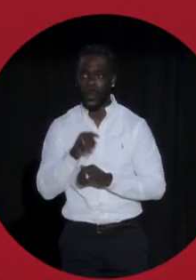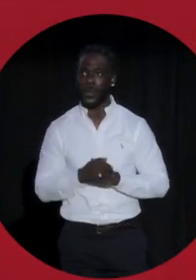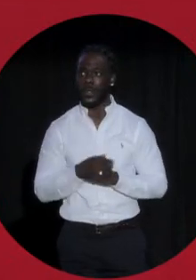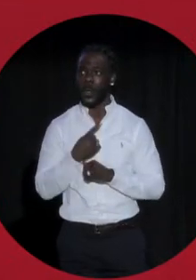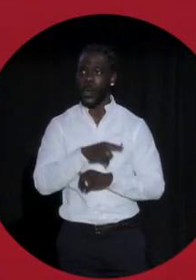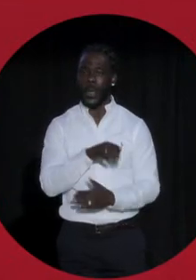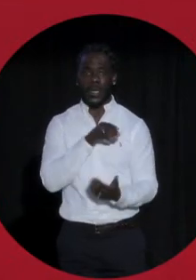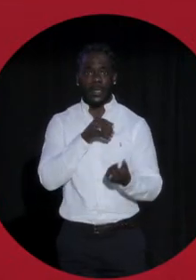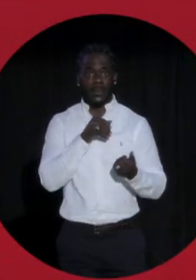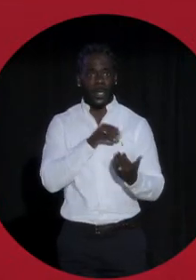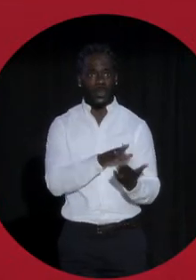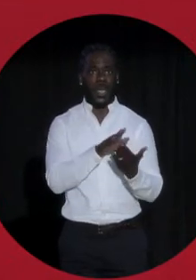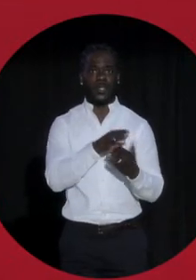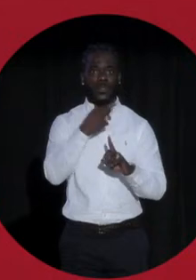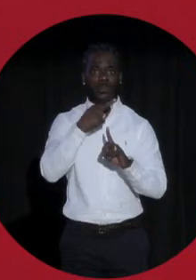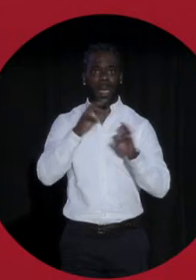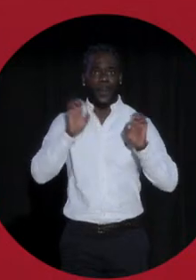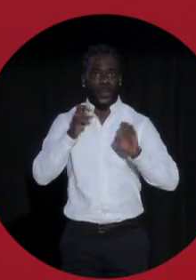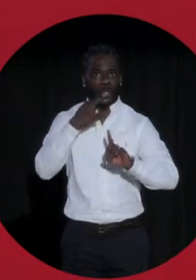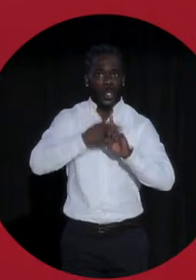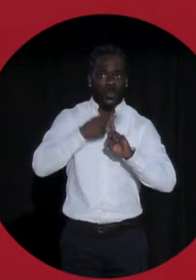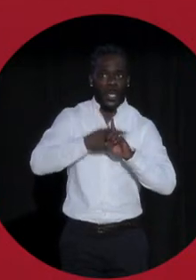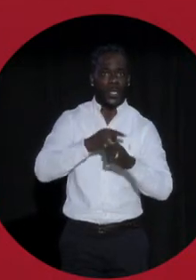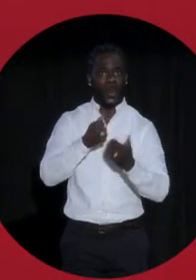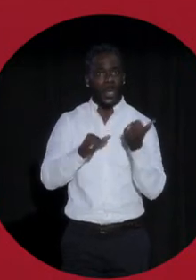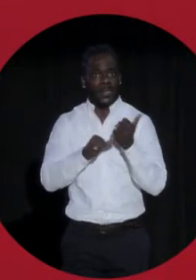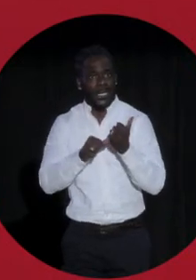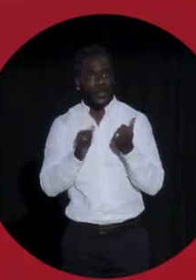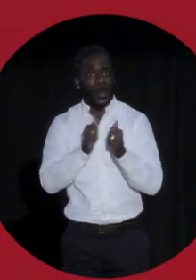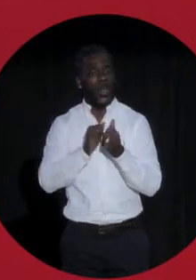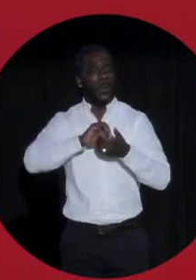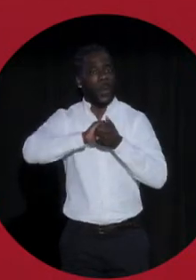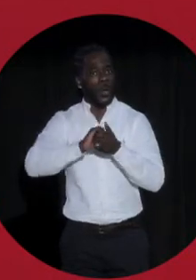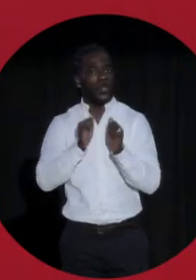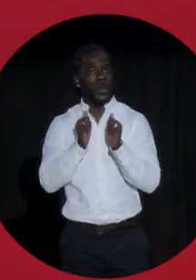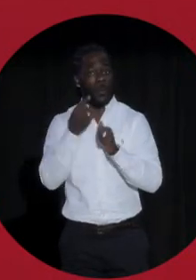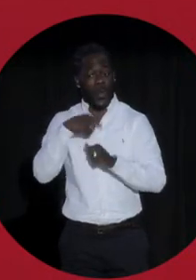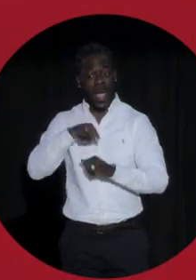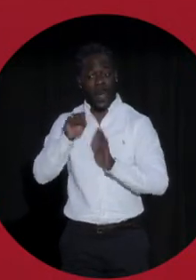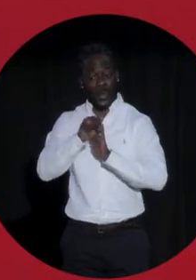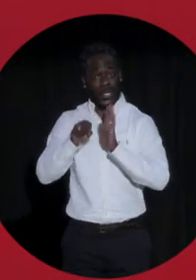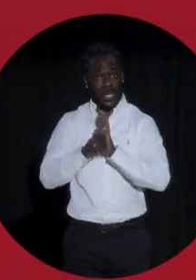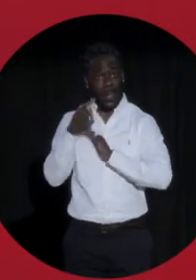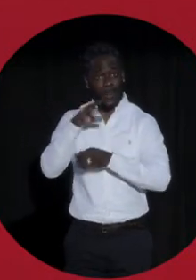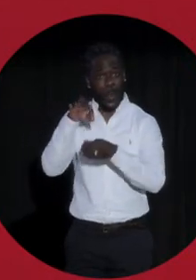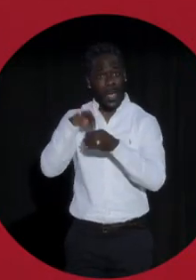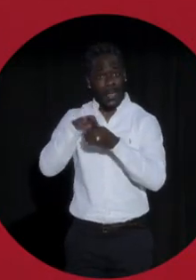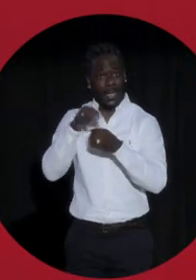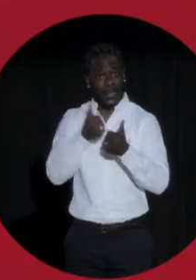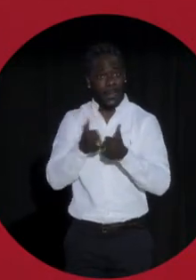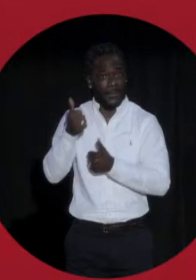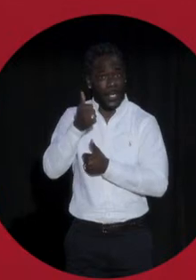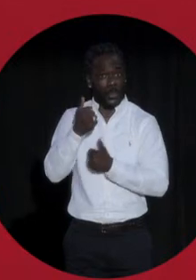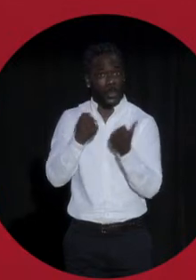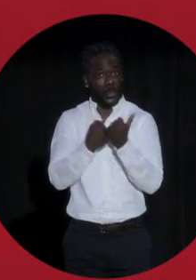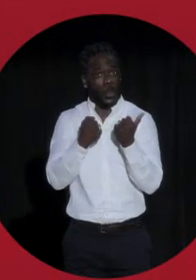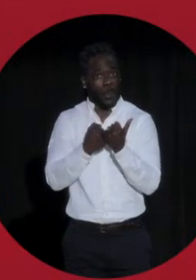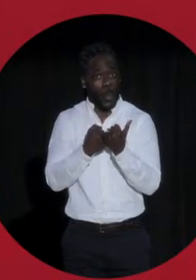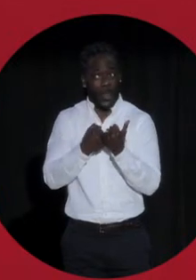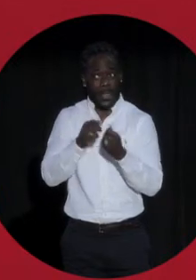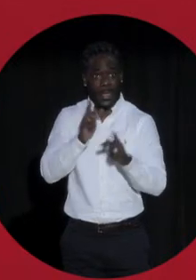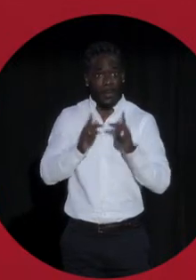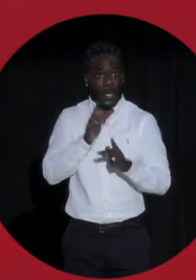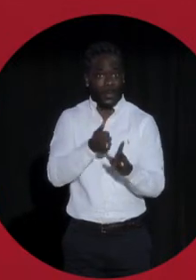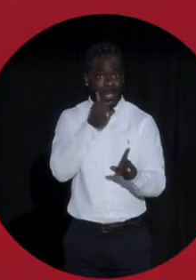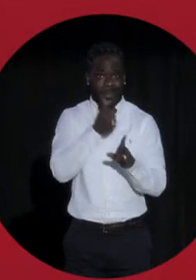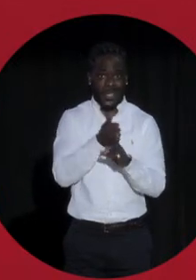addressed emergency rental assistance in partnership with our state and federal elected officials to support those devastated by